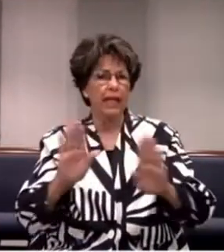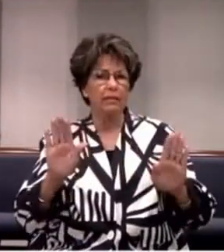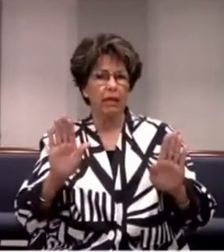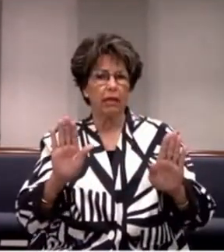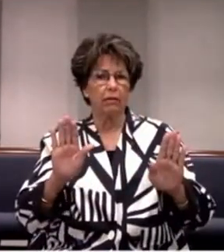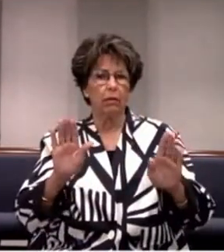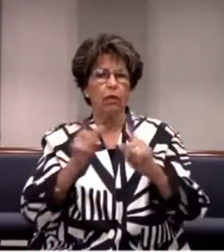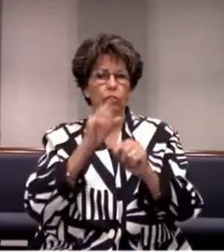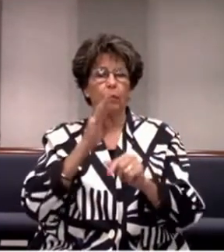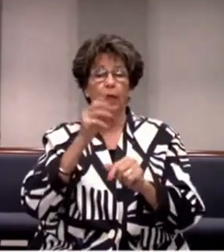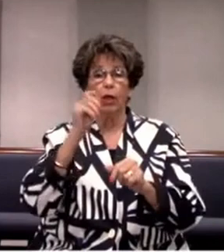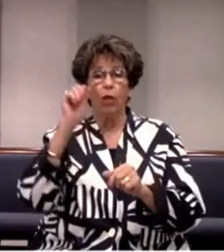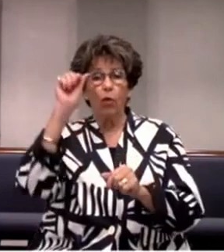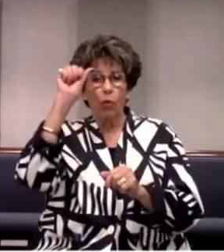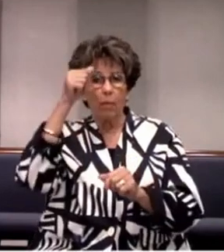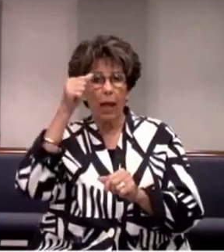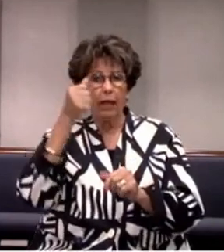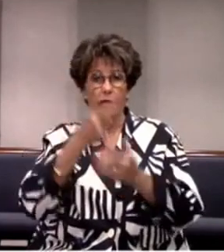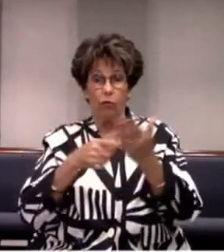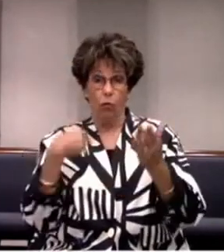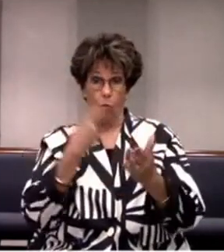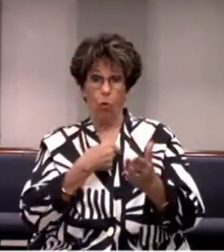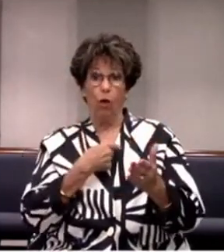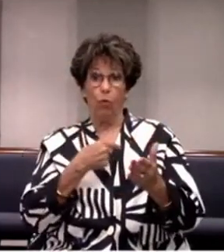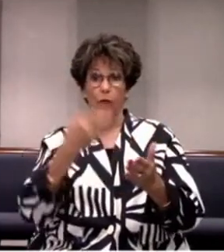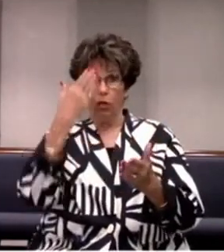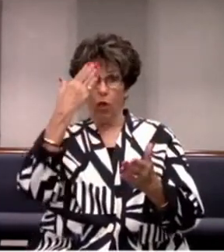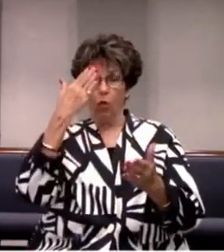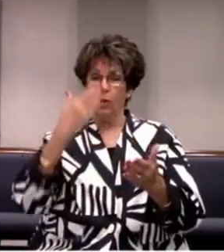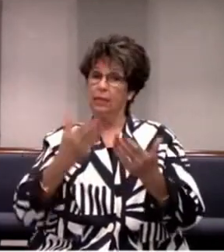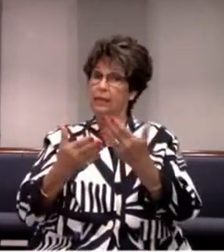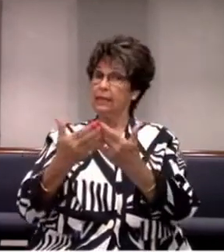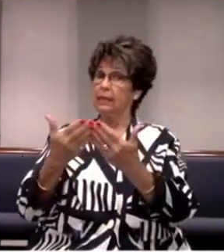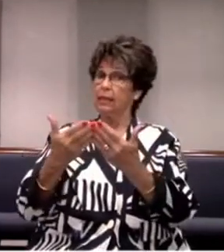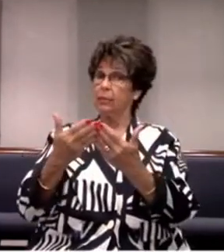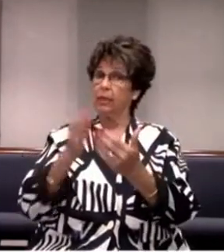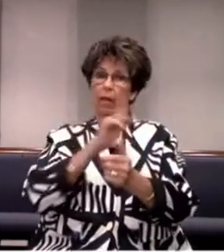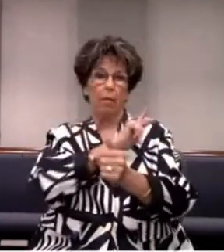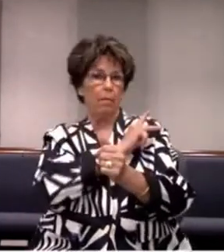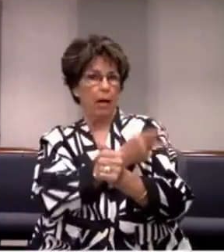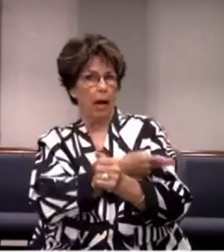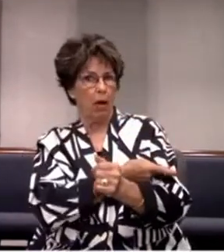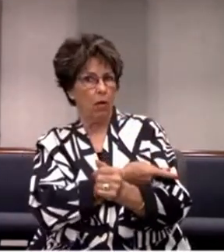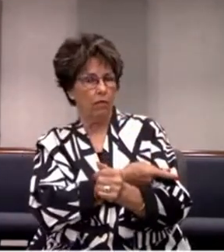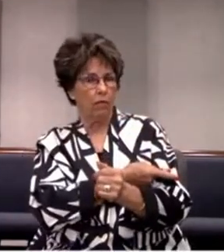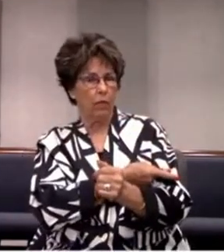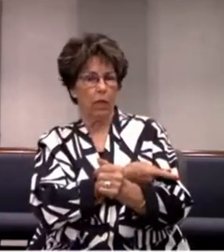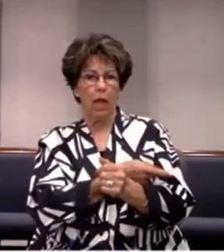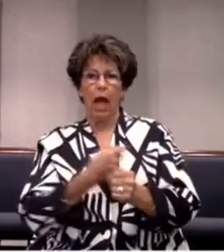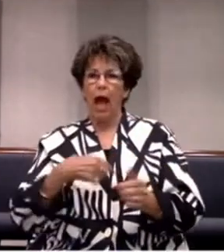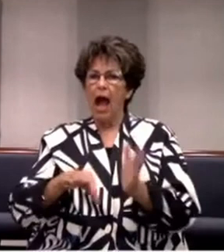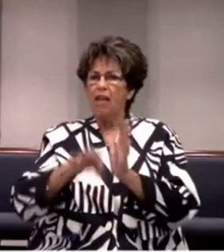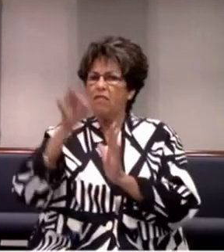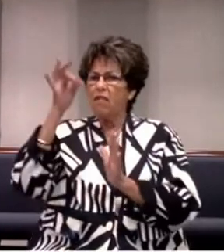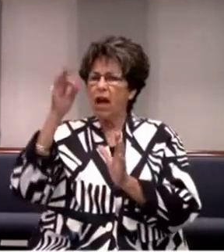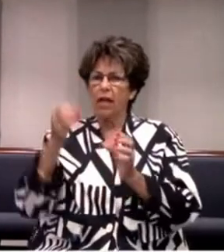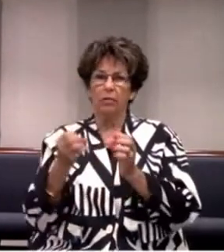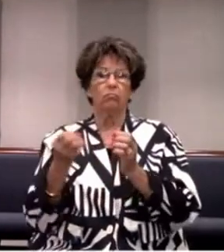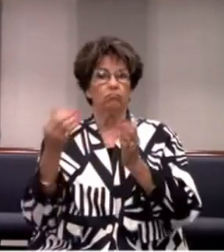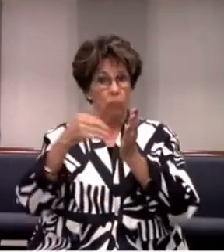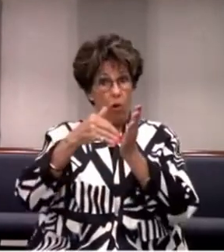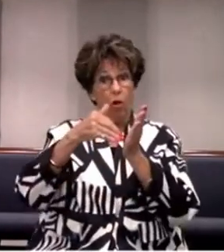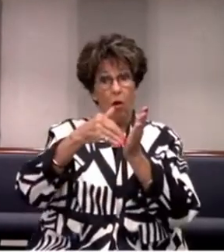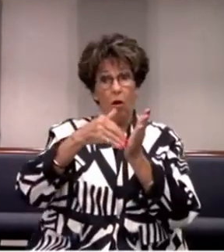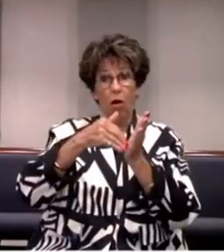know. Simply, powerfully, practically, I find a lot of times